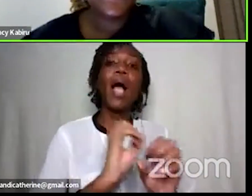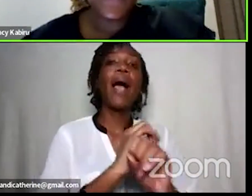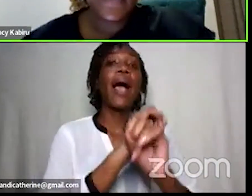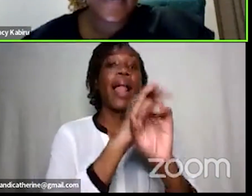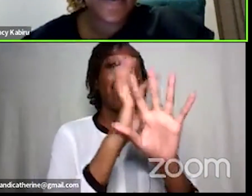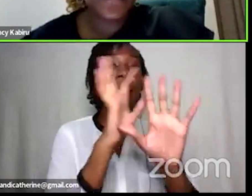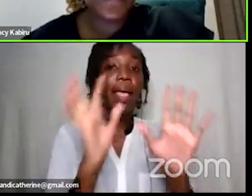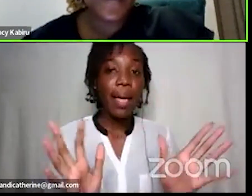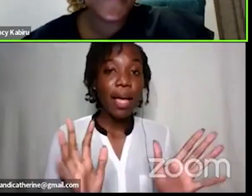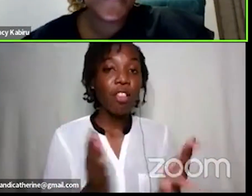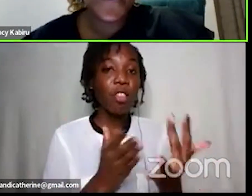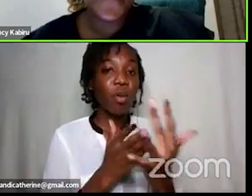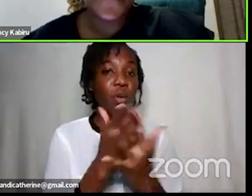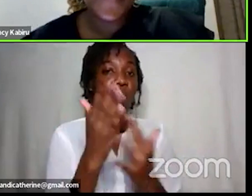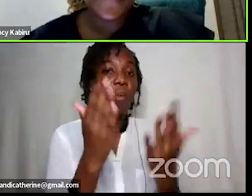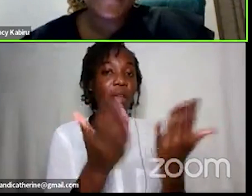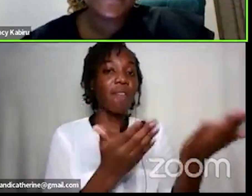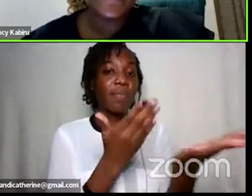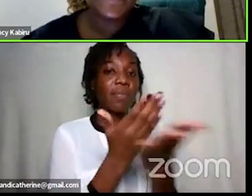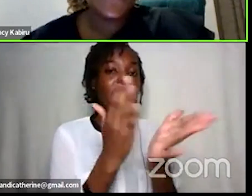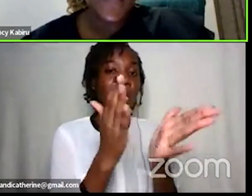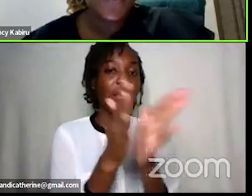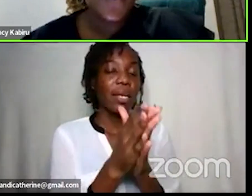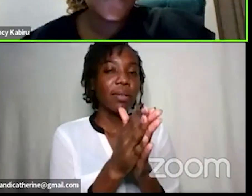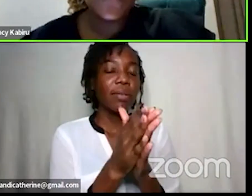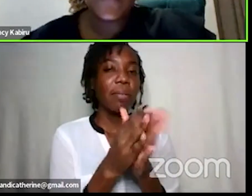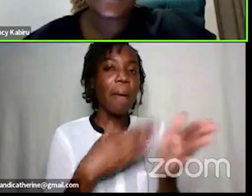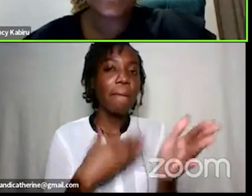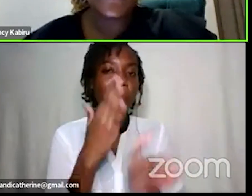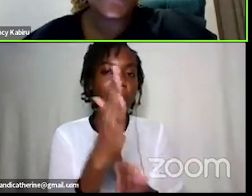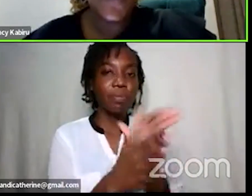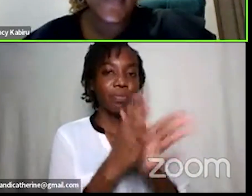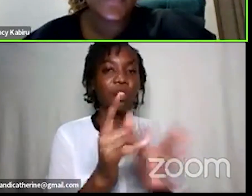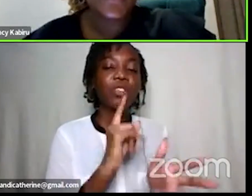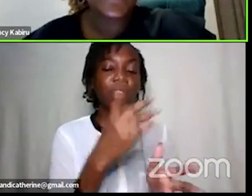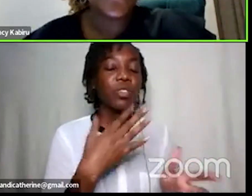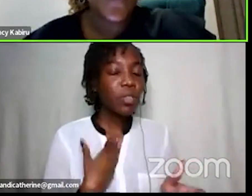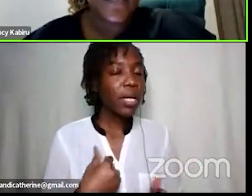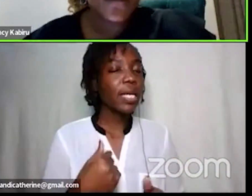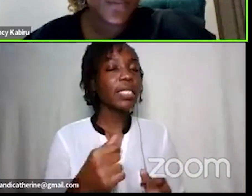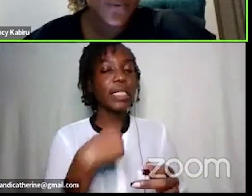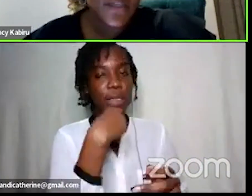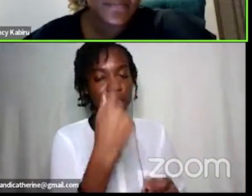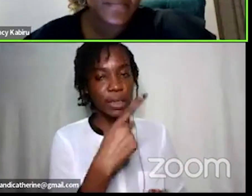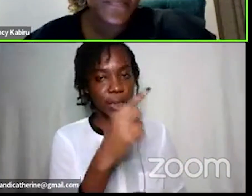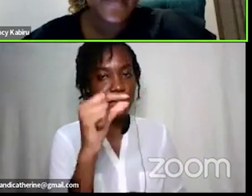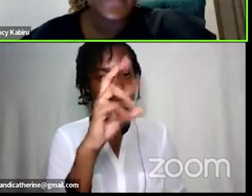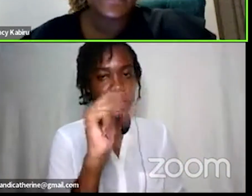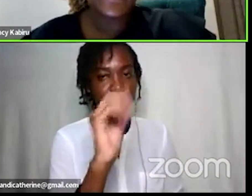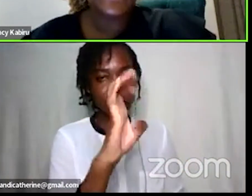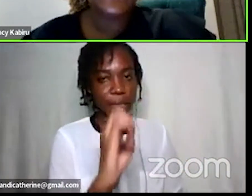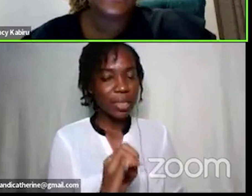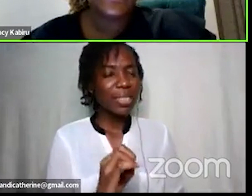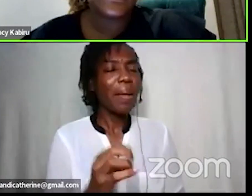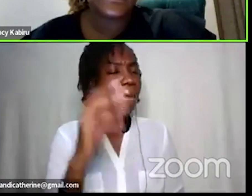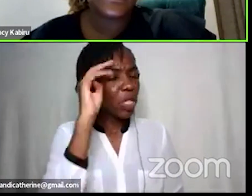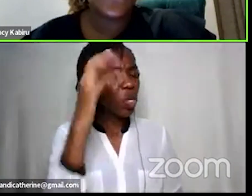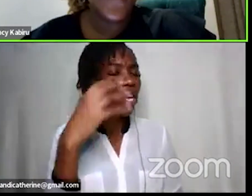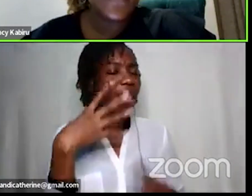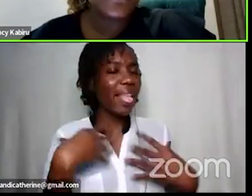the presentation that I have prepared for you. But just to echo you, Grace, mental health is quite broad.